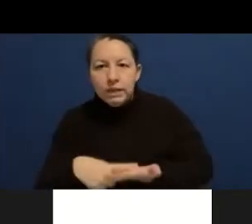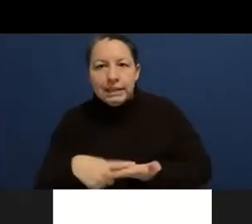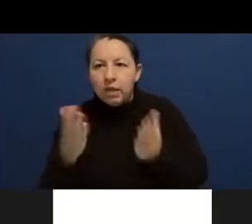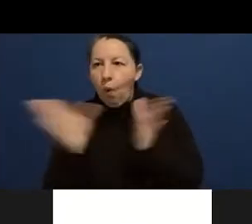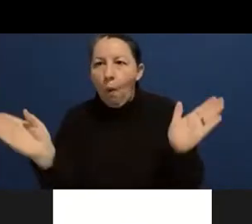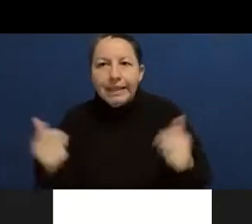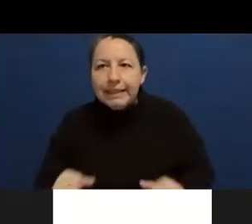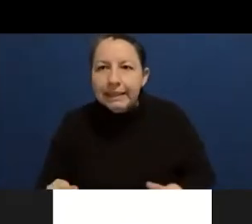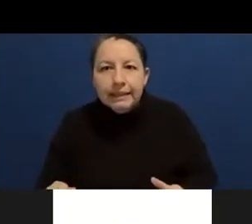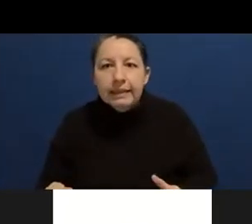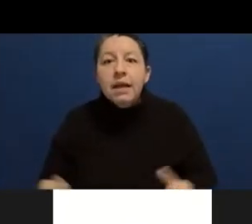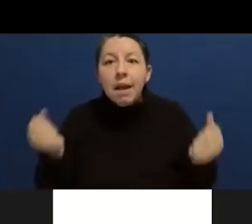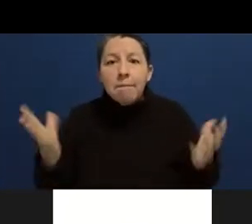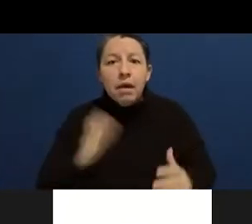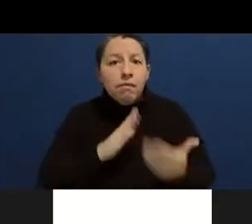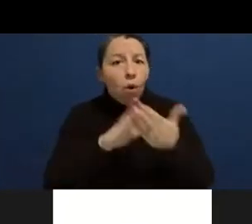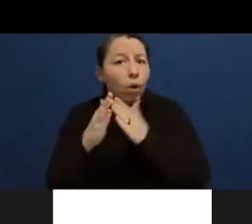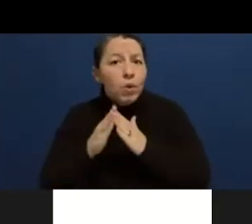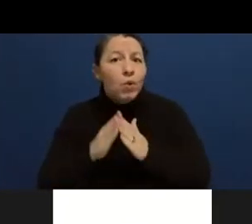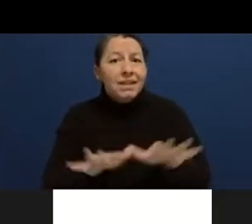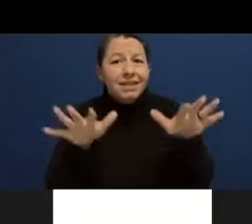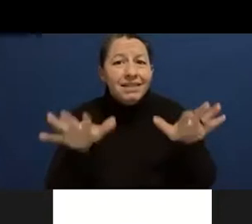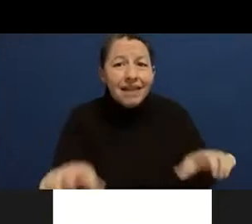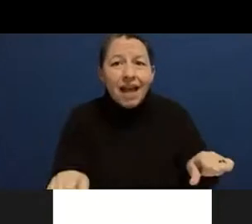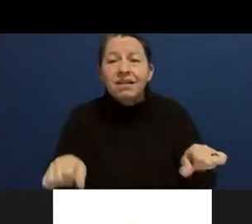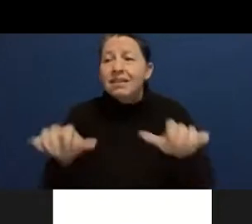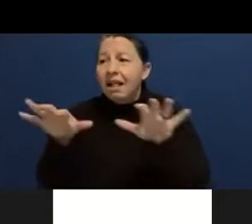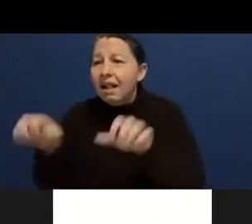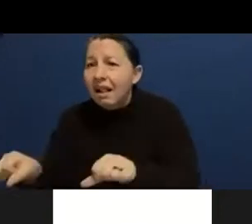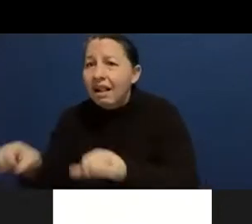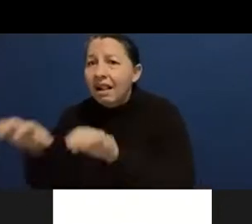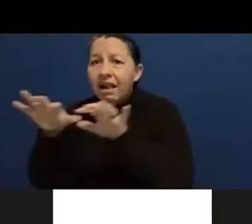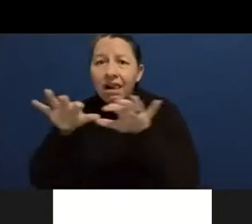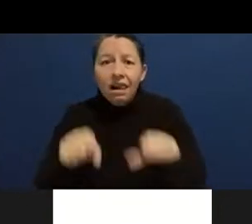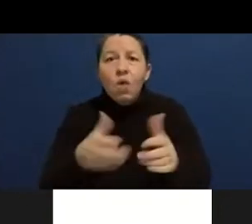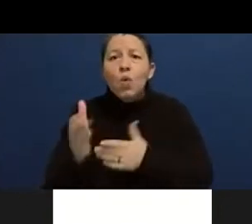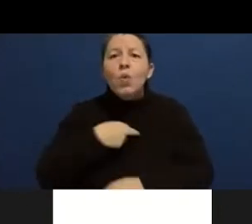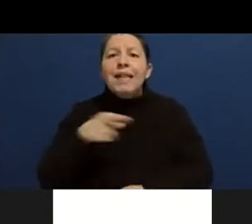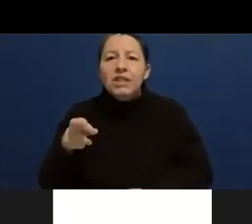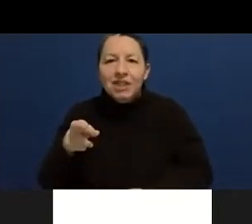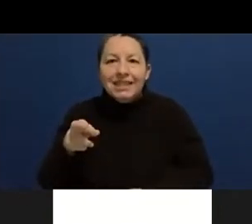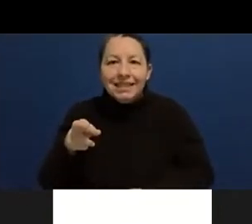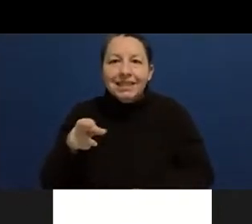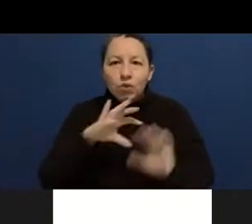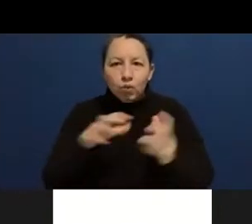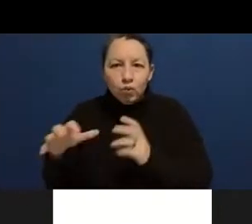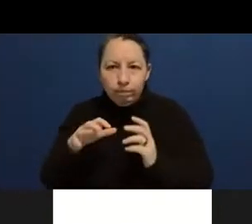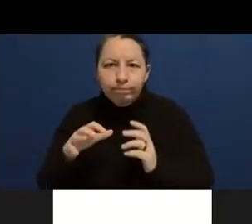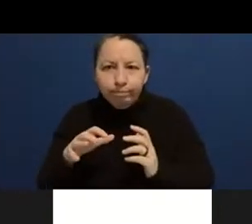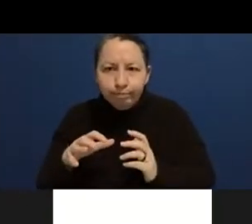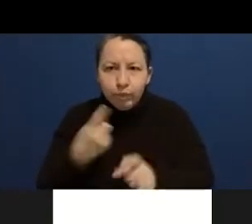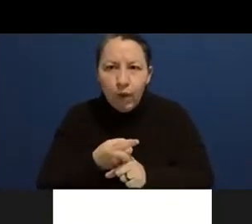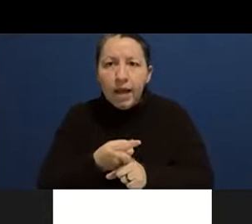communities were settled and colonized by religious areas. And so when Alaska